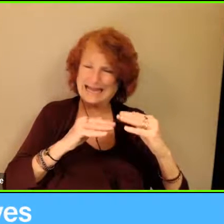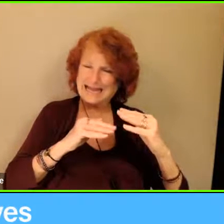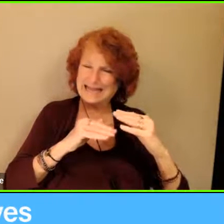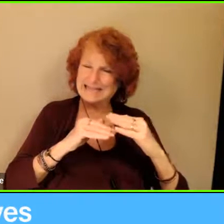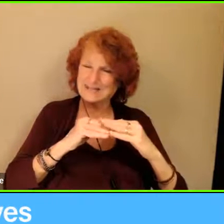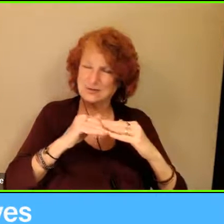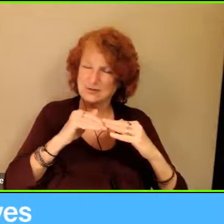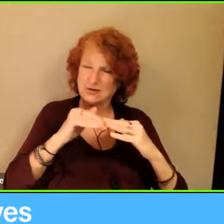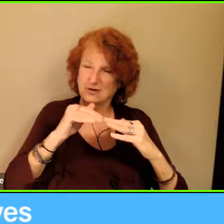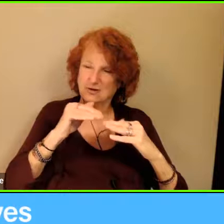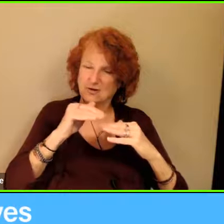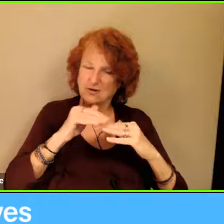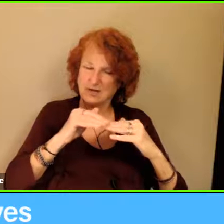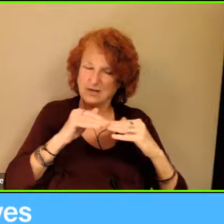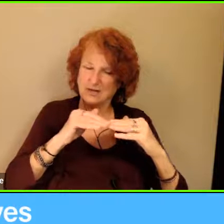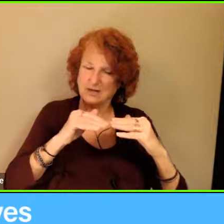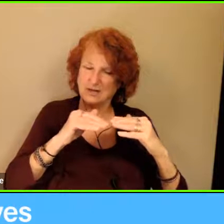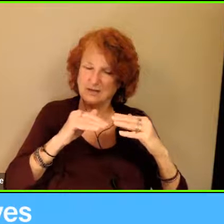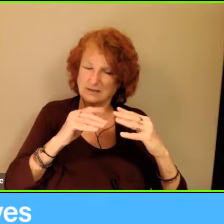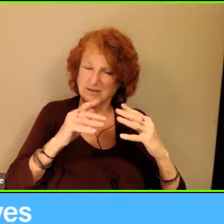of